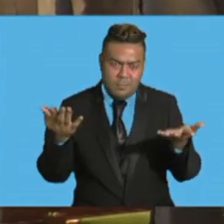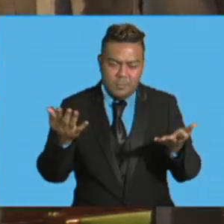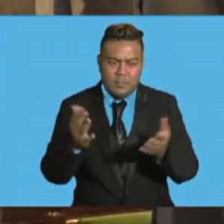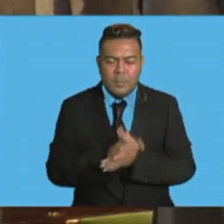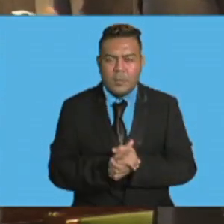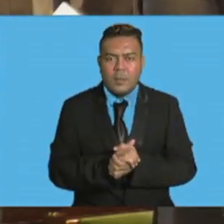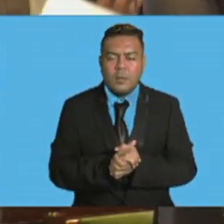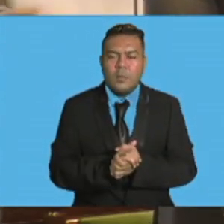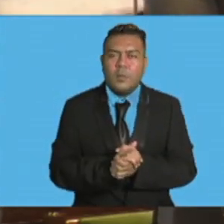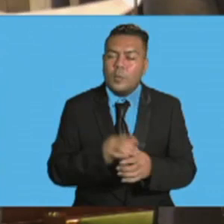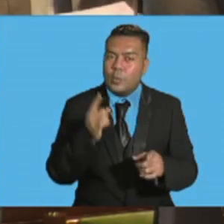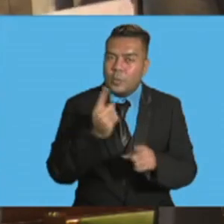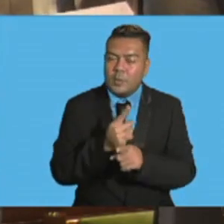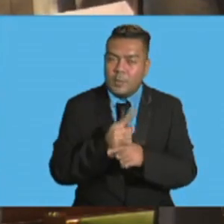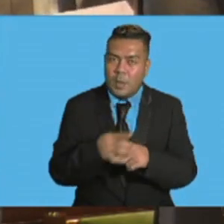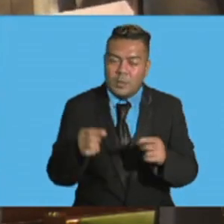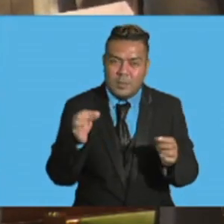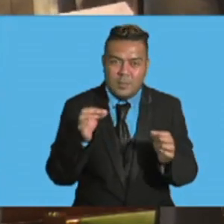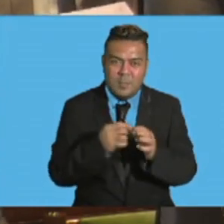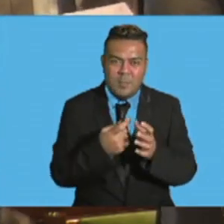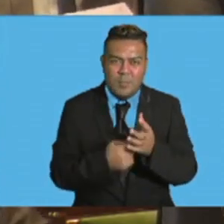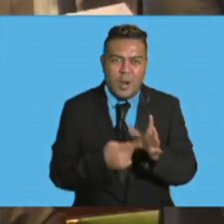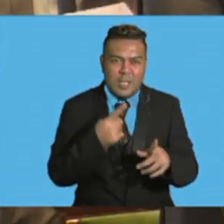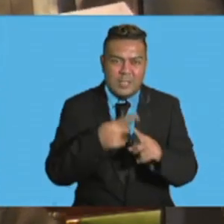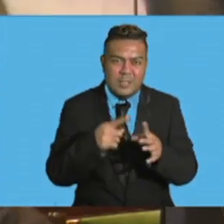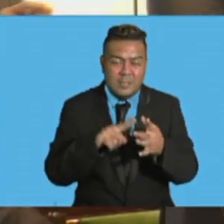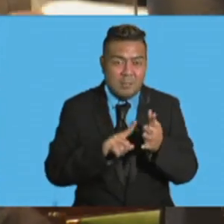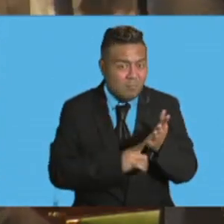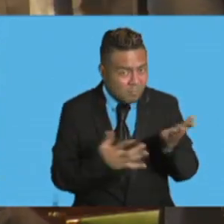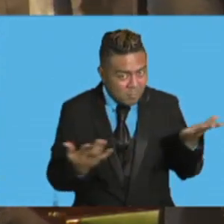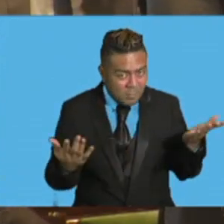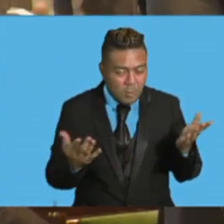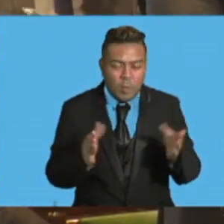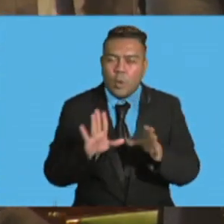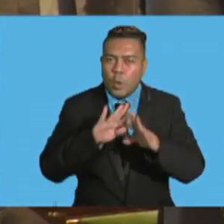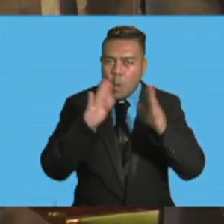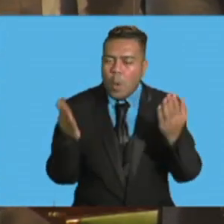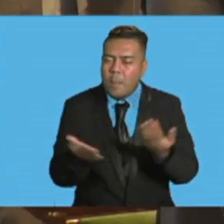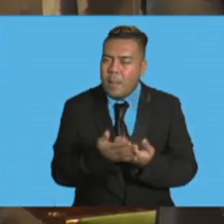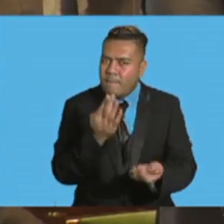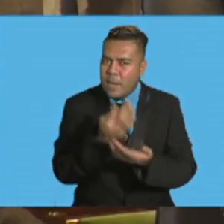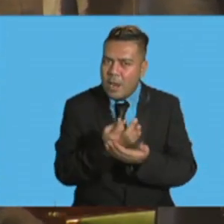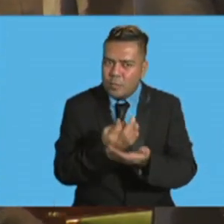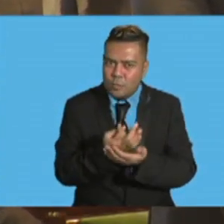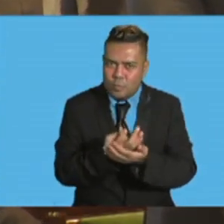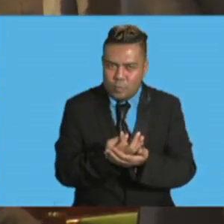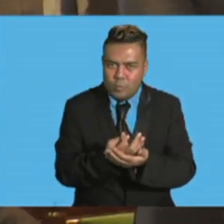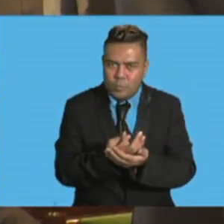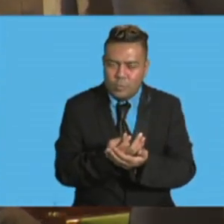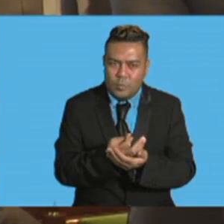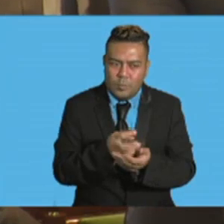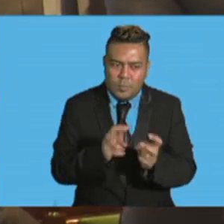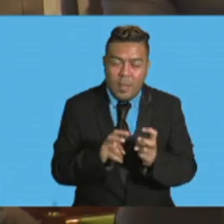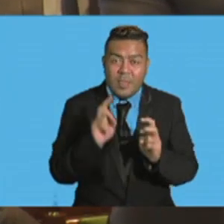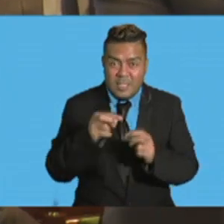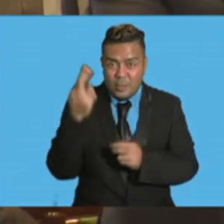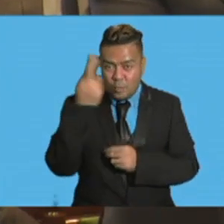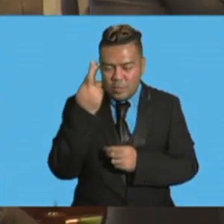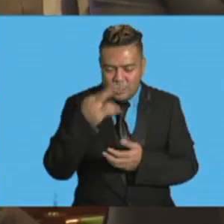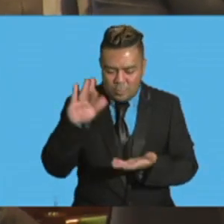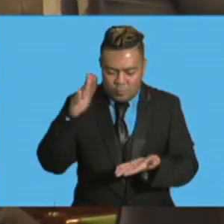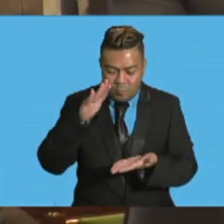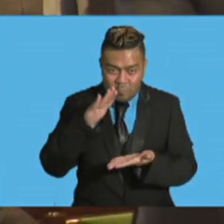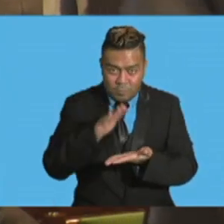regarding Brexit and the growth slowdown in China and the general tightening of global financial conditions. These risks are tilted to downside